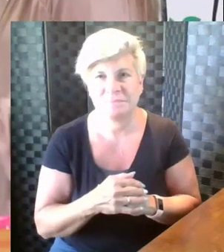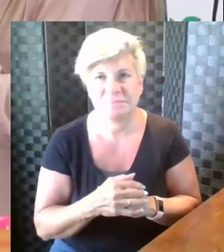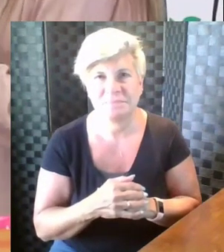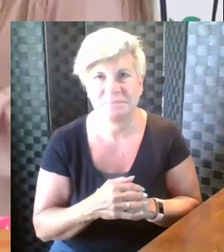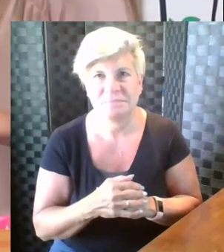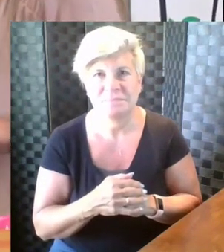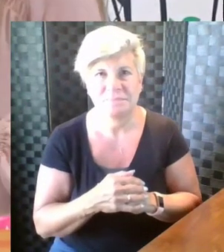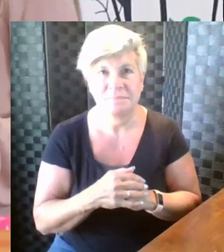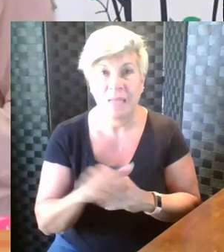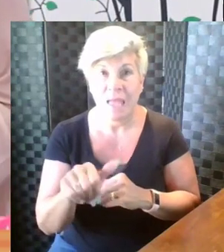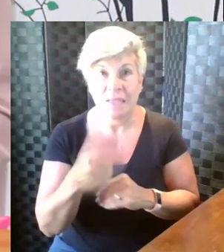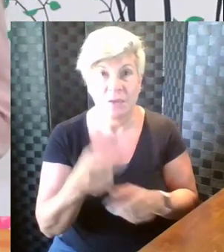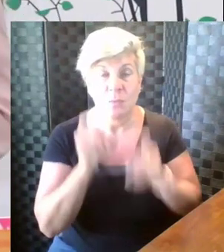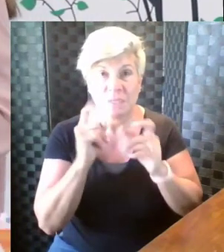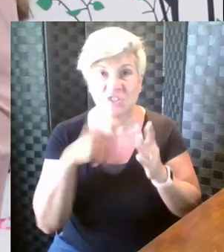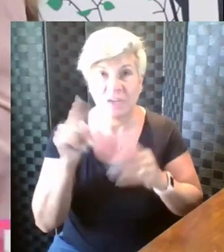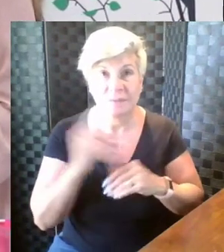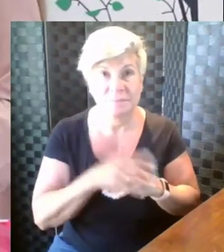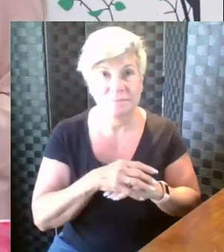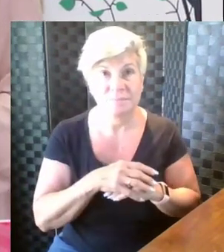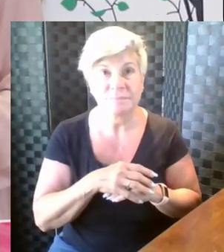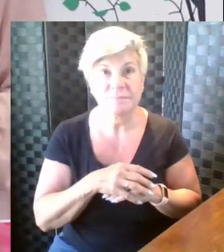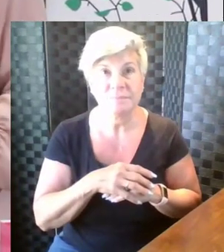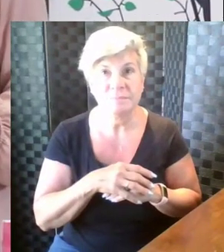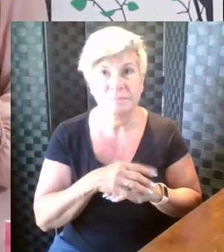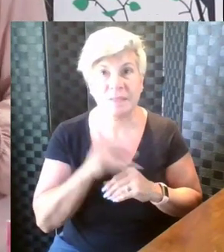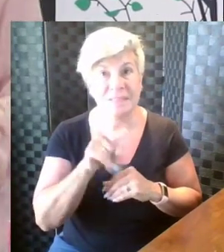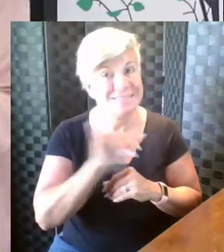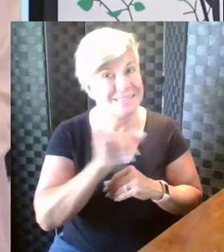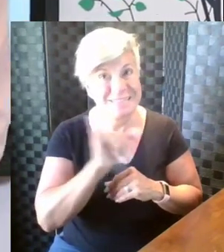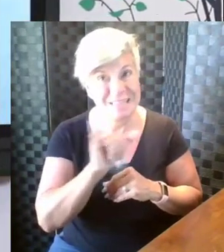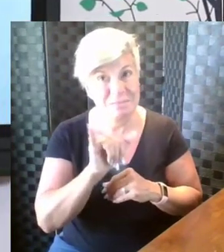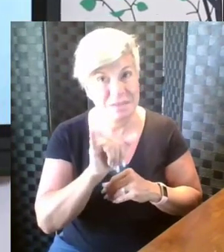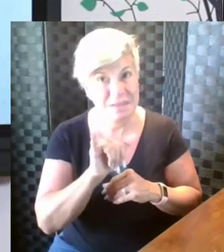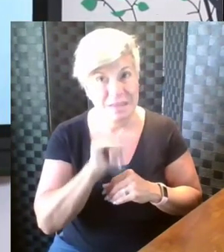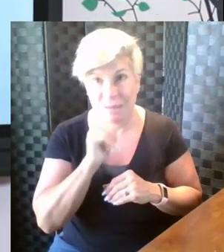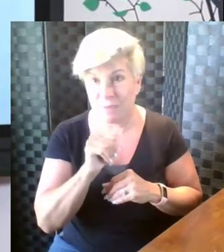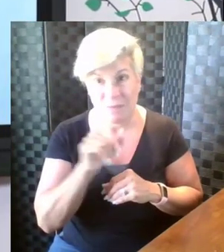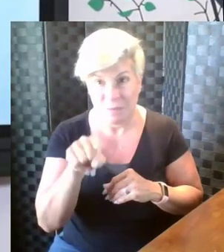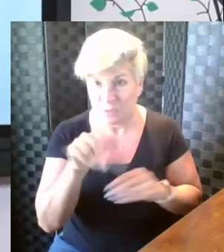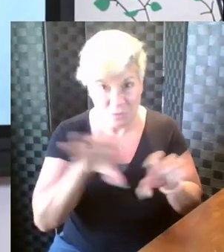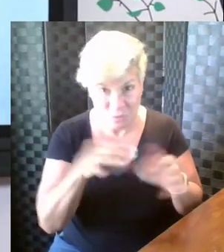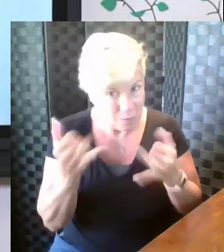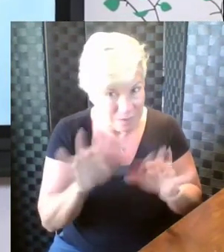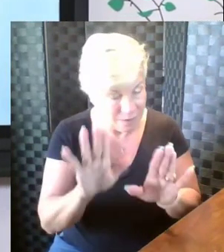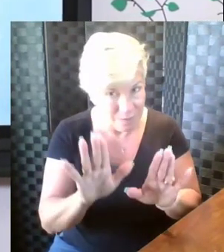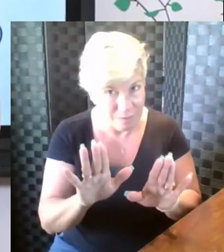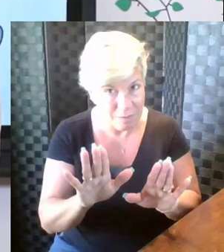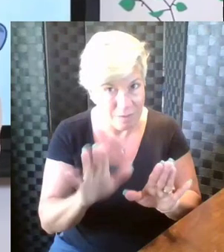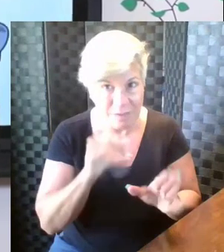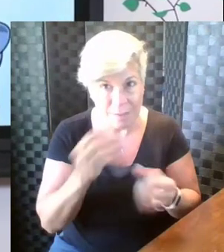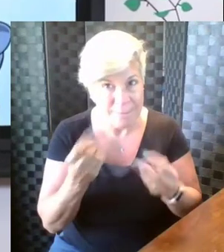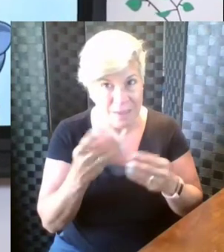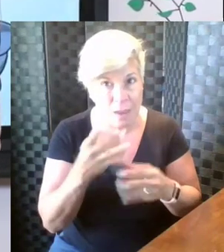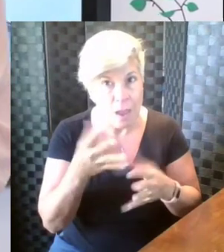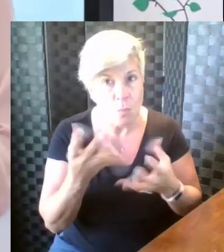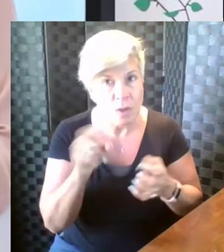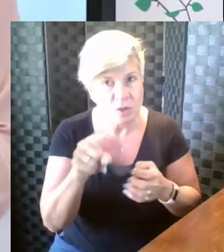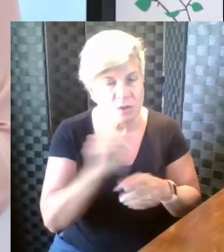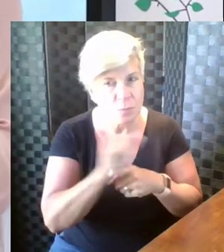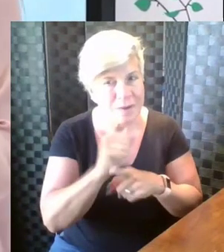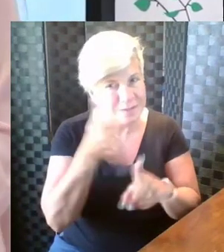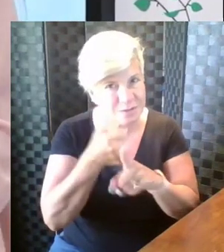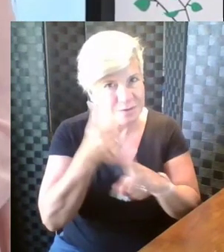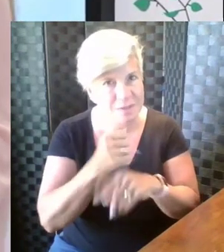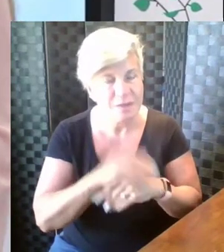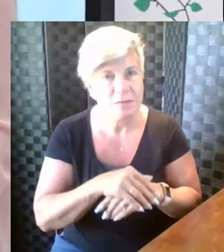All right, another quick check. This is the same thing, so I'm actually not going to have you do this because there aren't very many and I want you to get all that